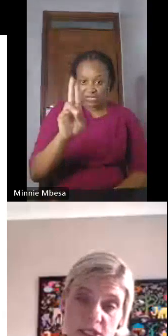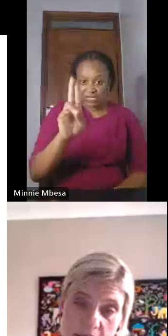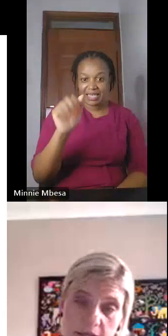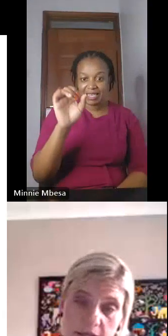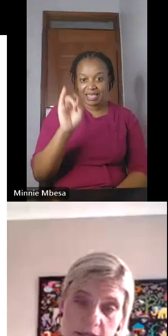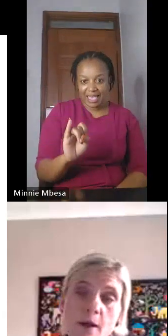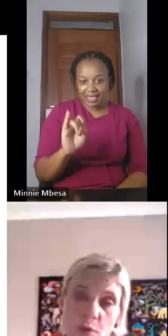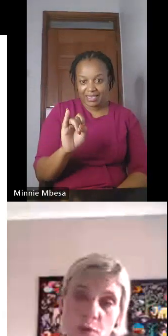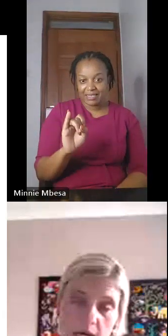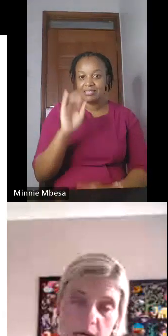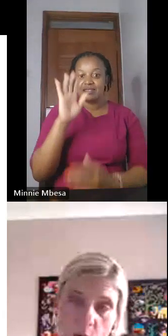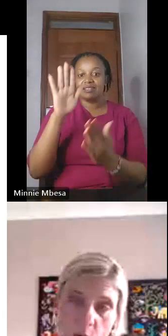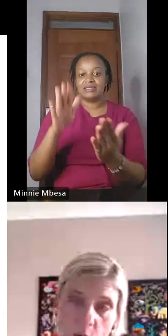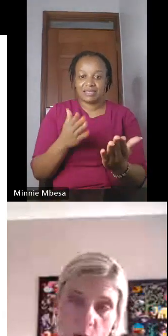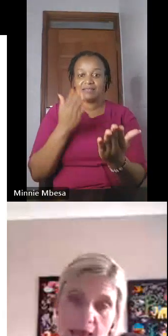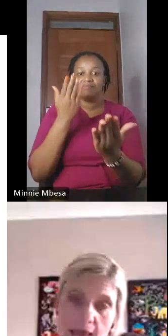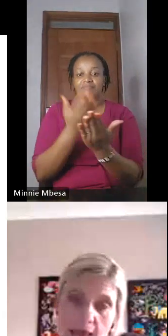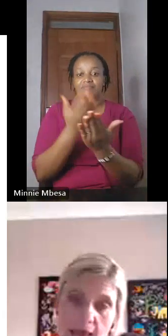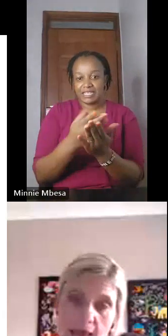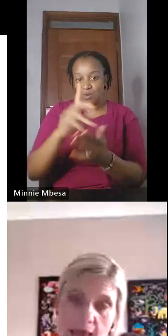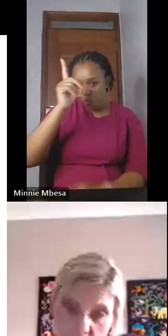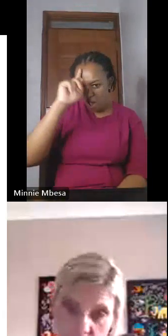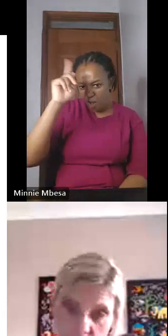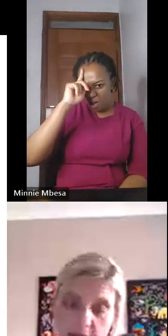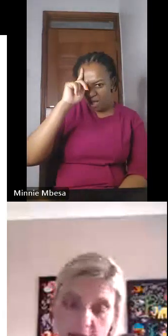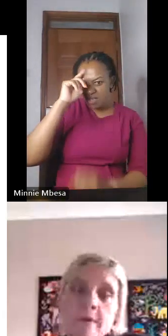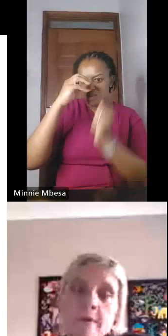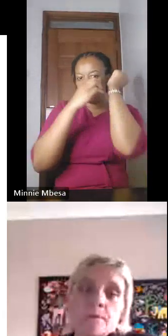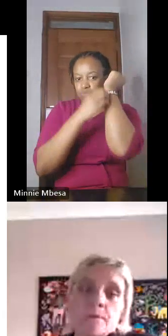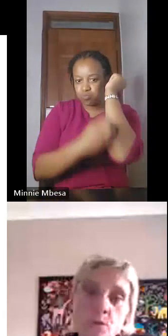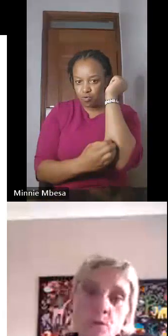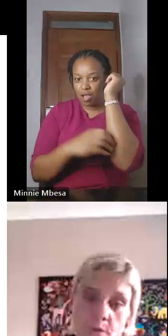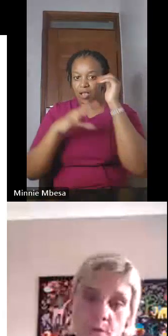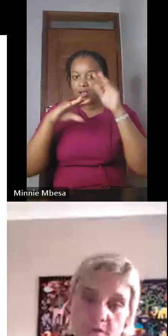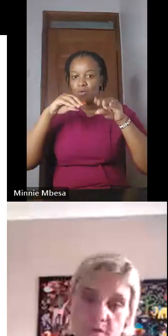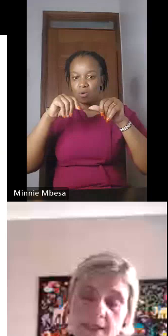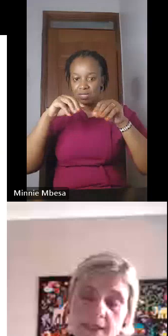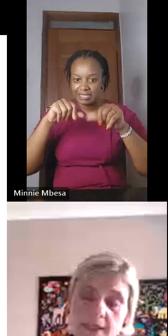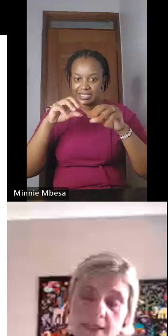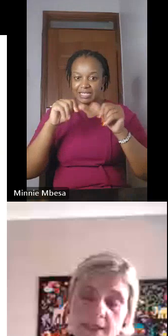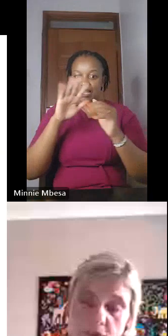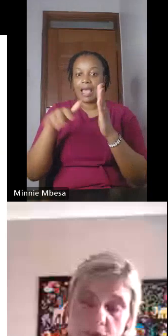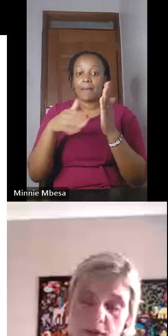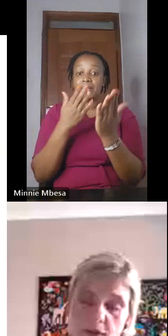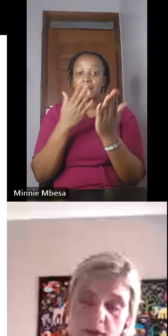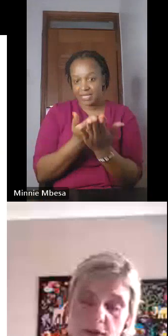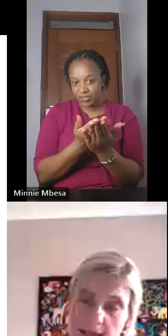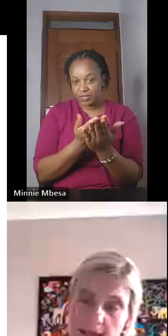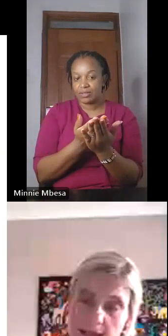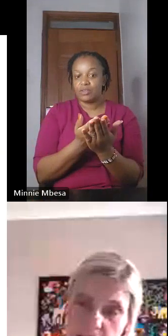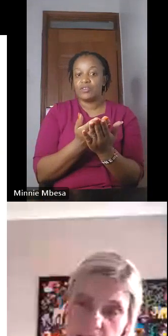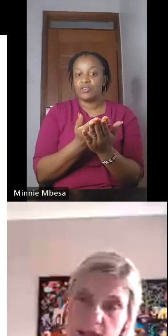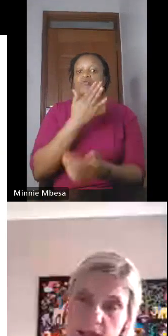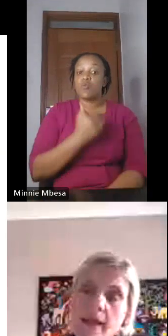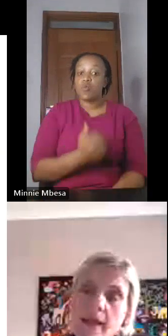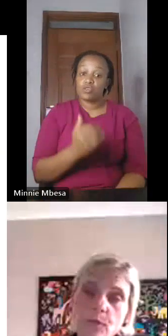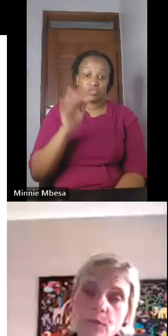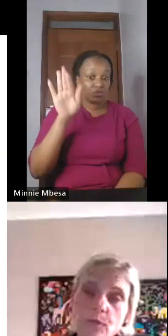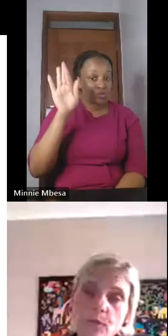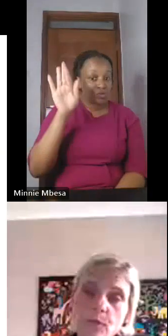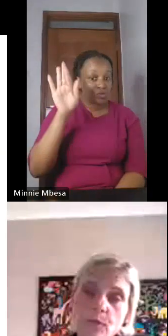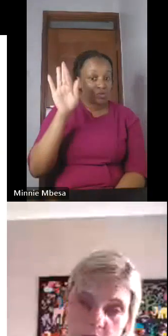submit generic, poor quality applications. We want to hear from you as an